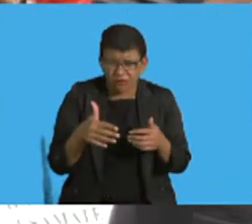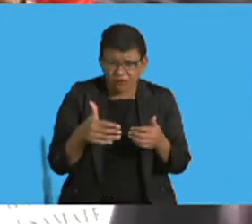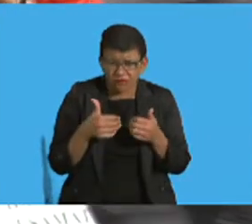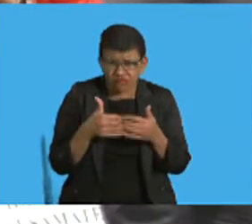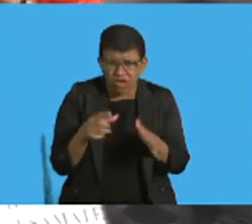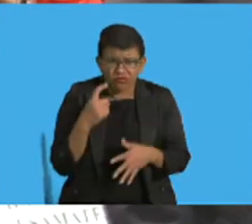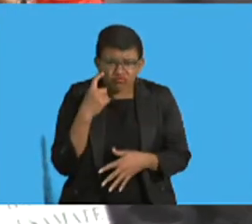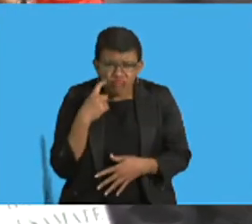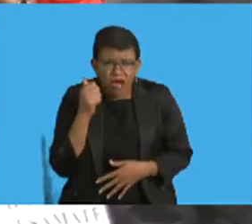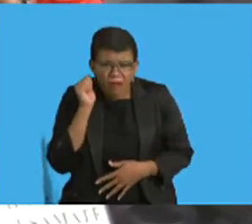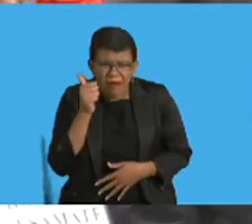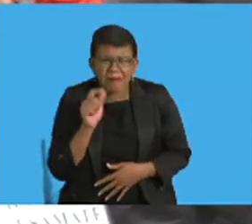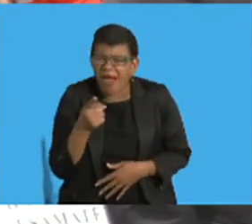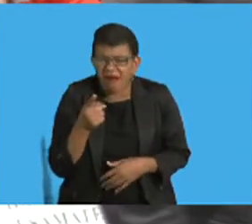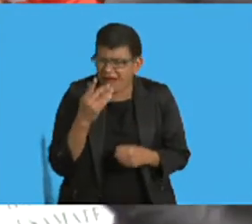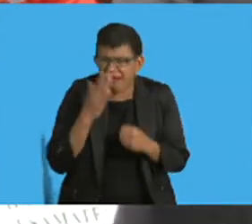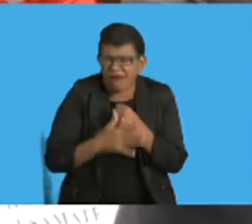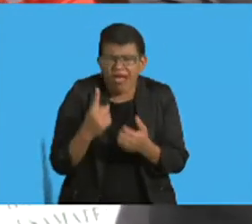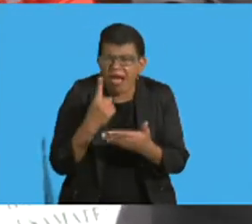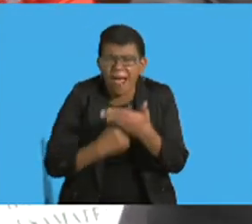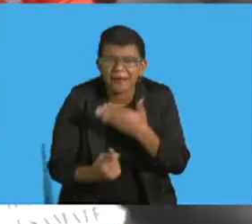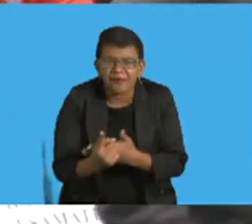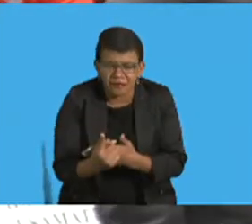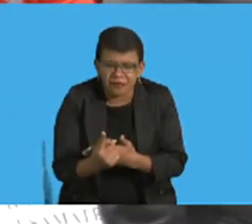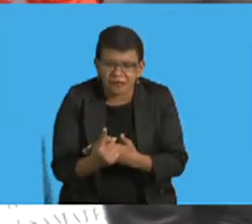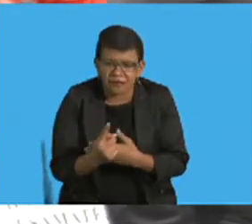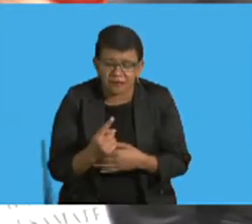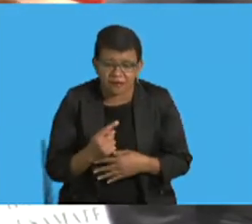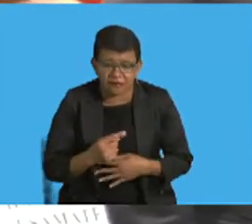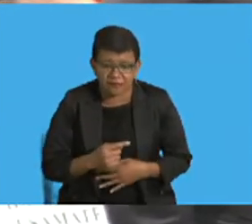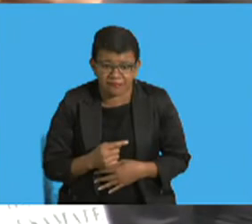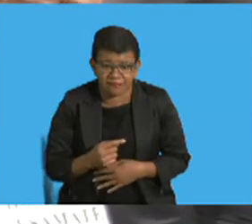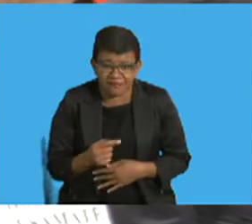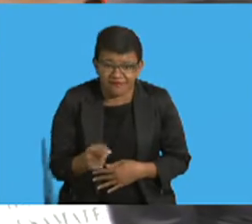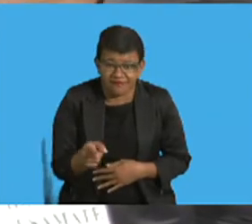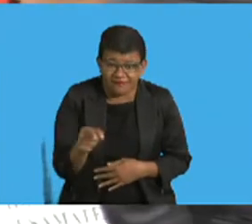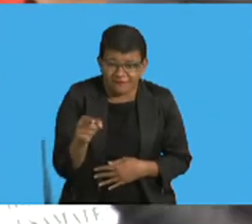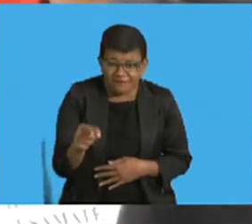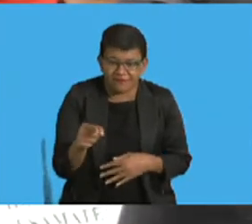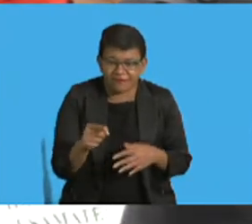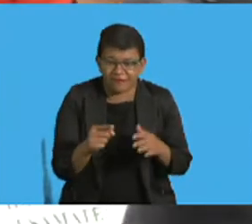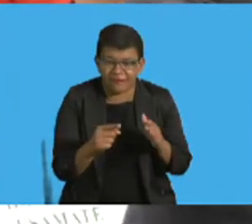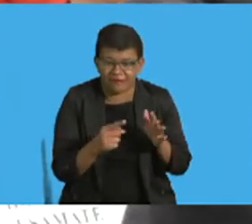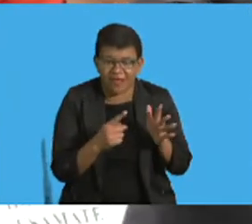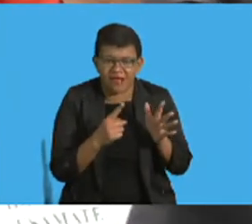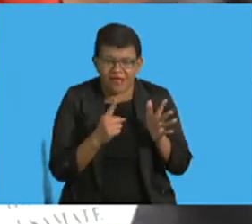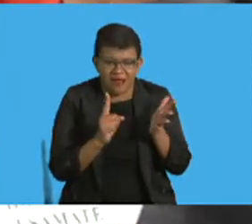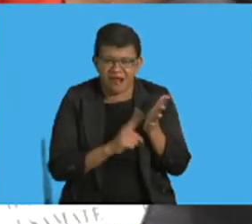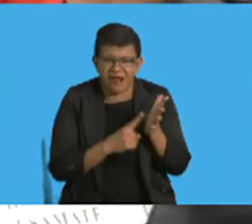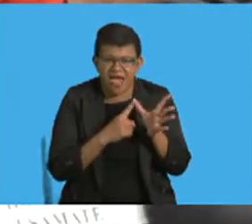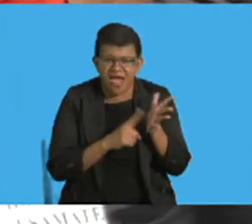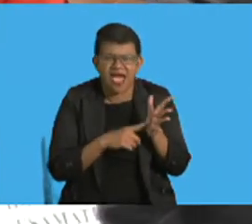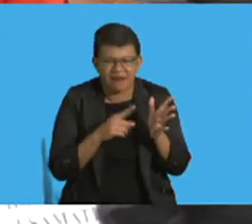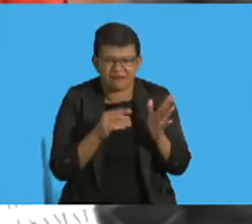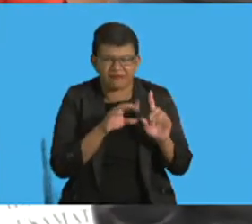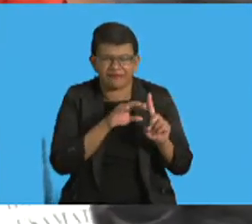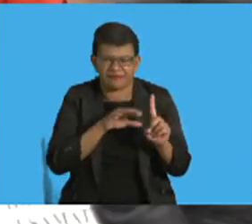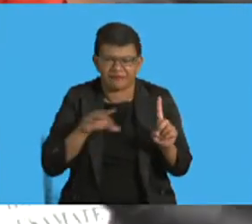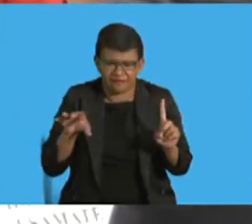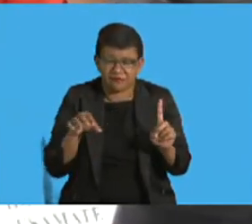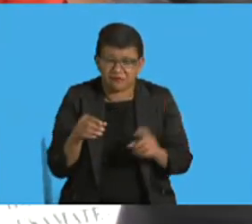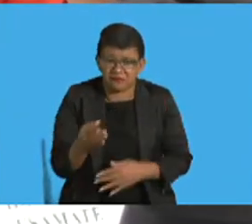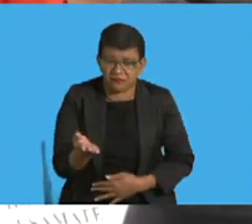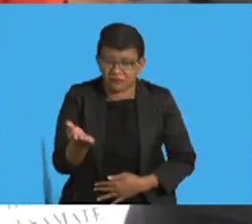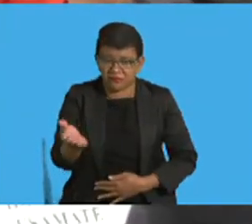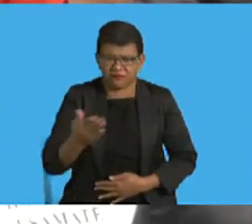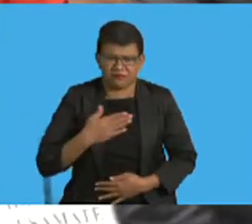did not eventuate. And Honourable Lalam Balavu, with all due respect to him, I found what he said. The first half of what you said I liked. The